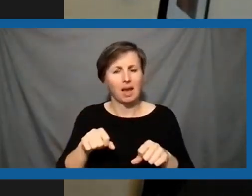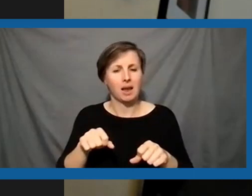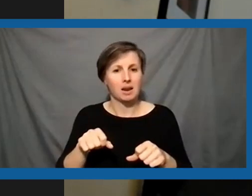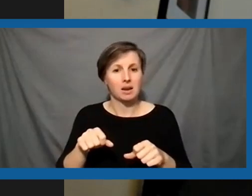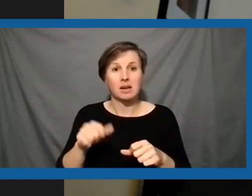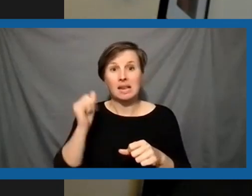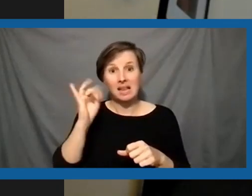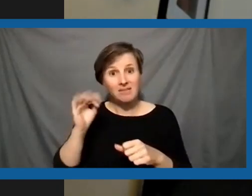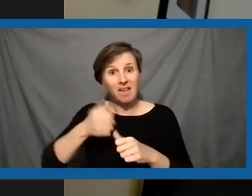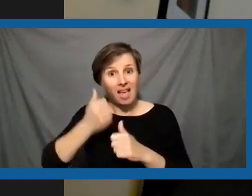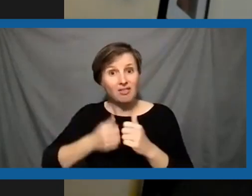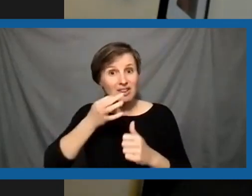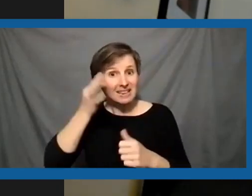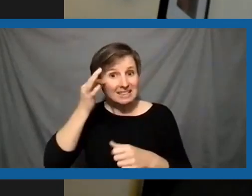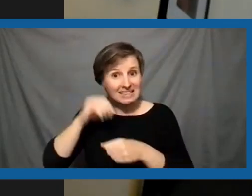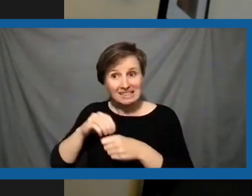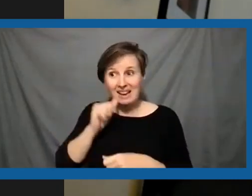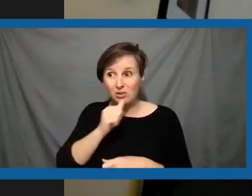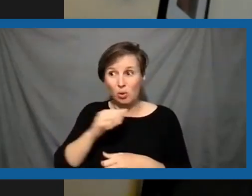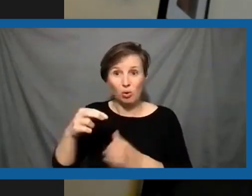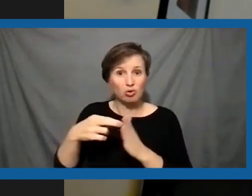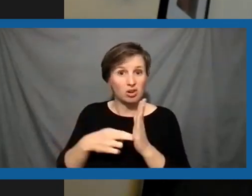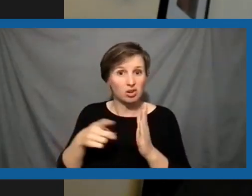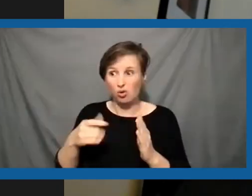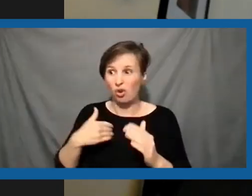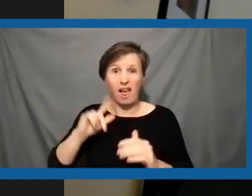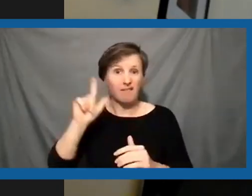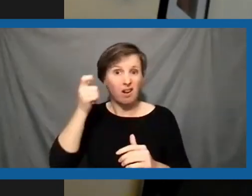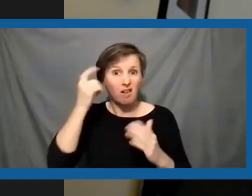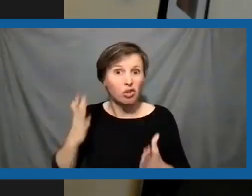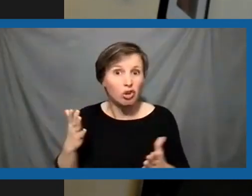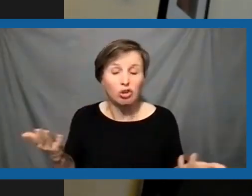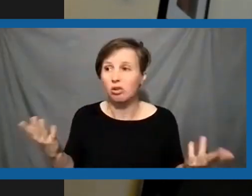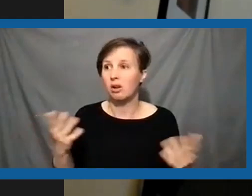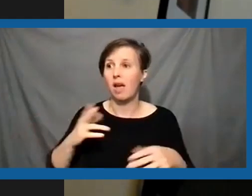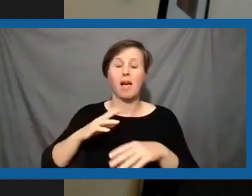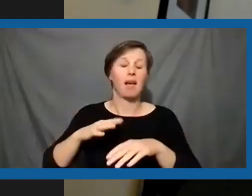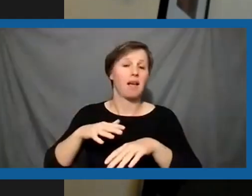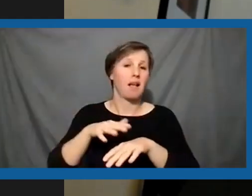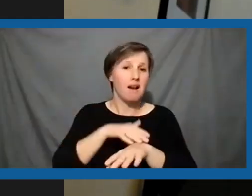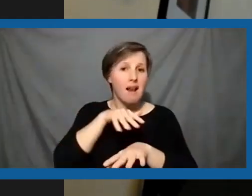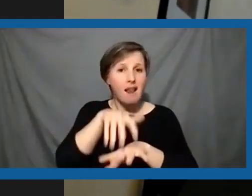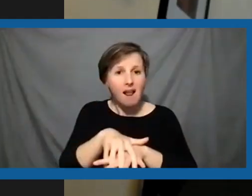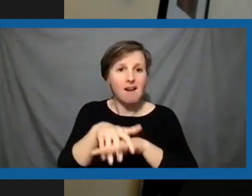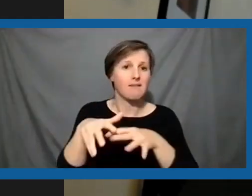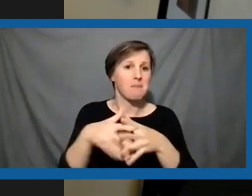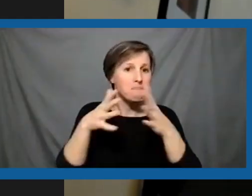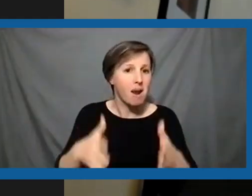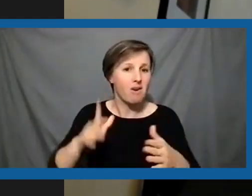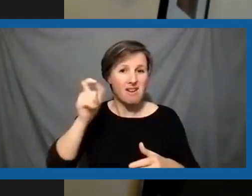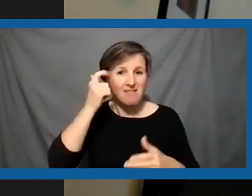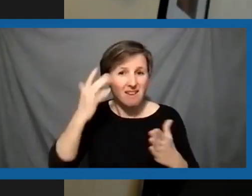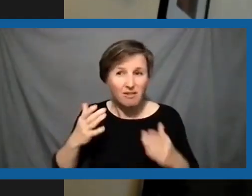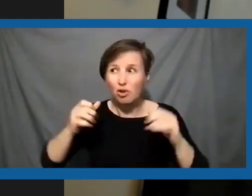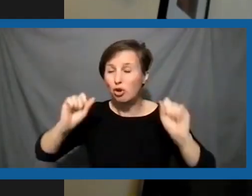Arizona registered, you could have a Navajo governor. You could have a Native American governor there. The numbers are like